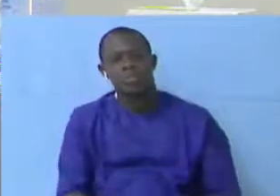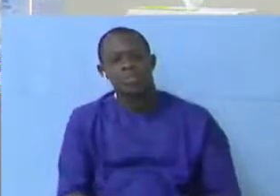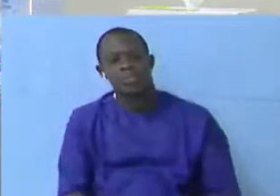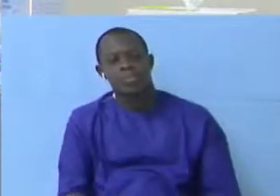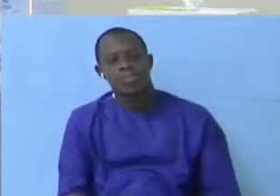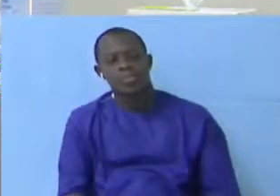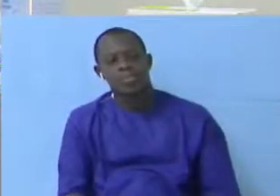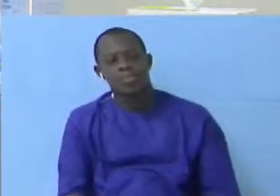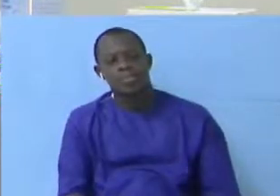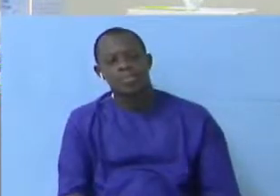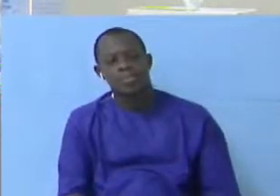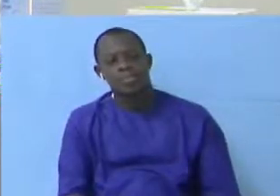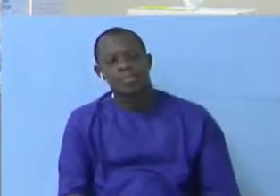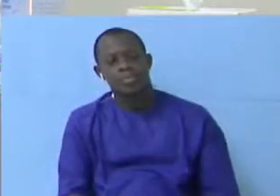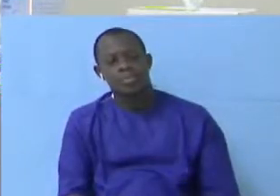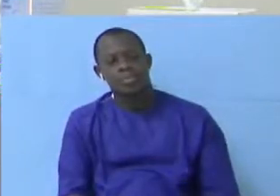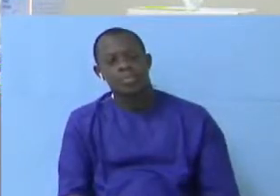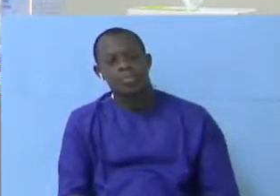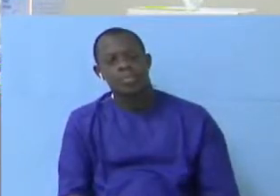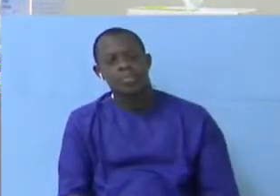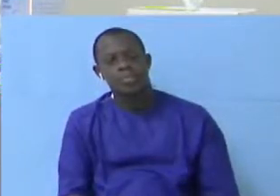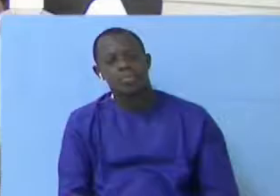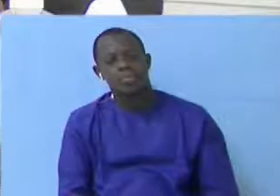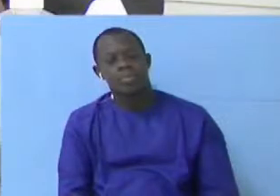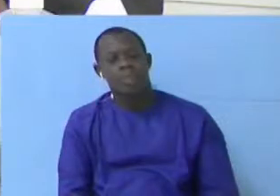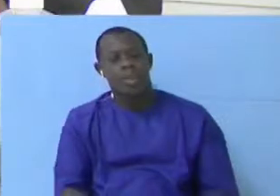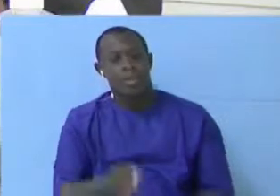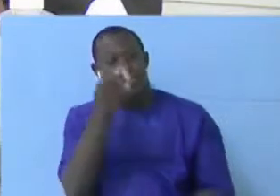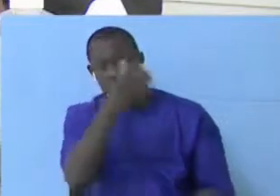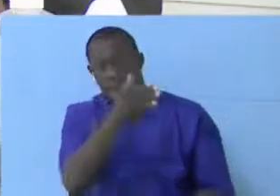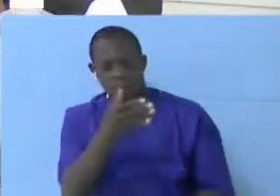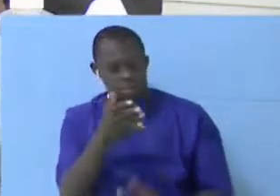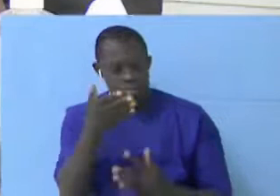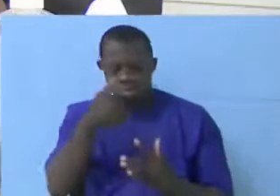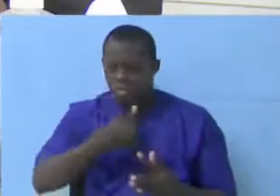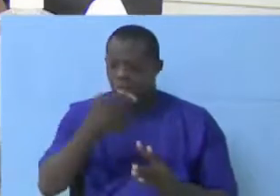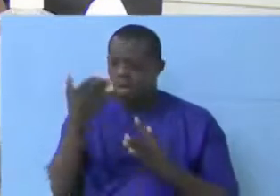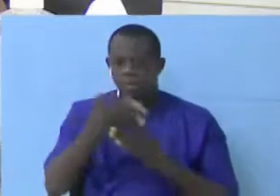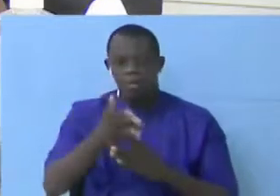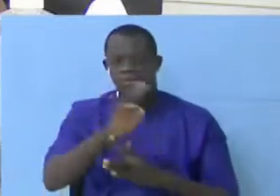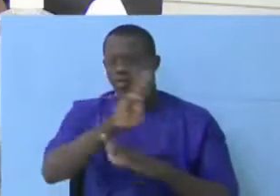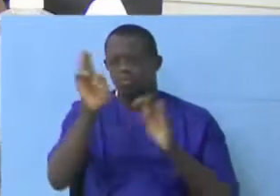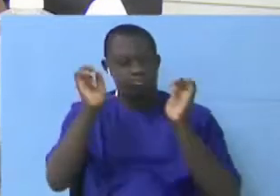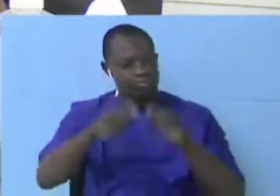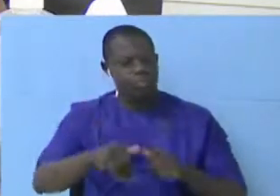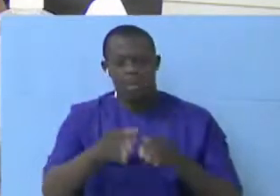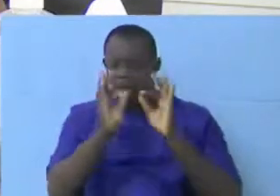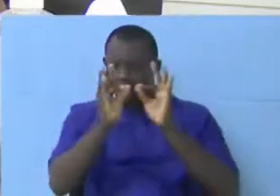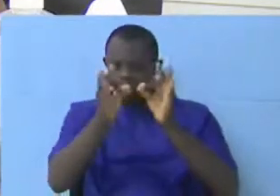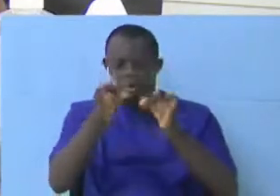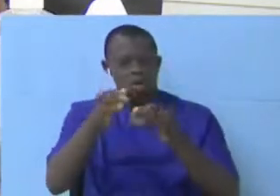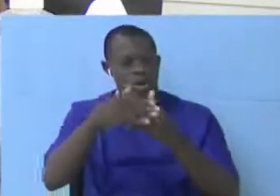So there, I believe, I can't say for certain. The